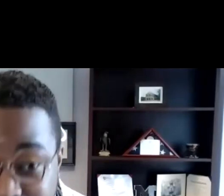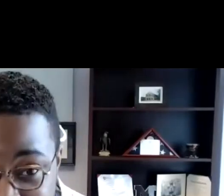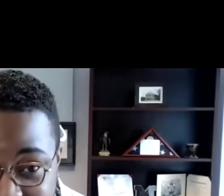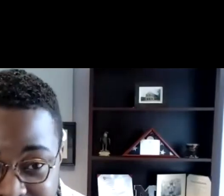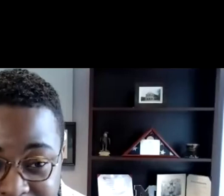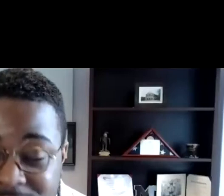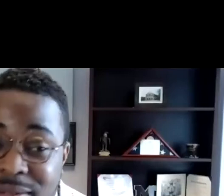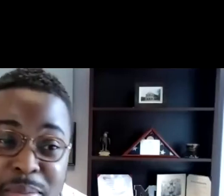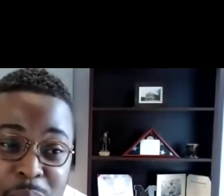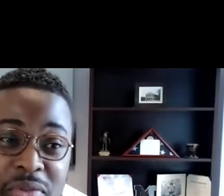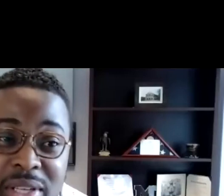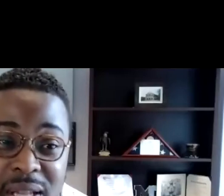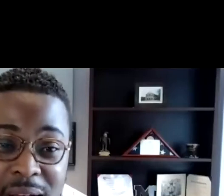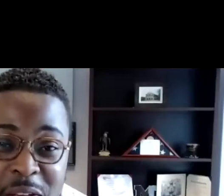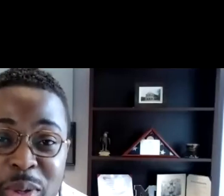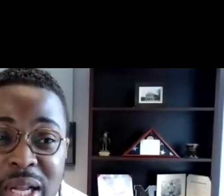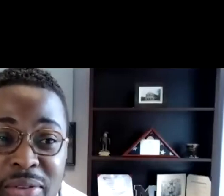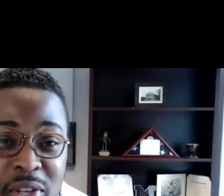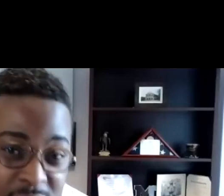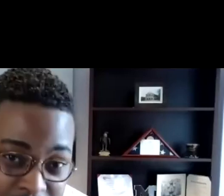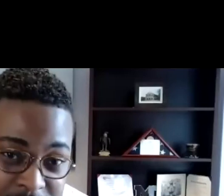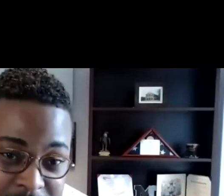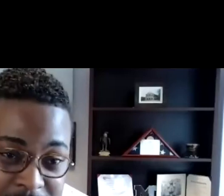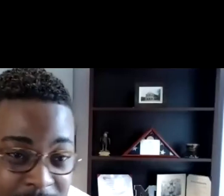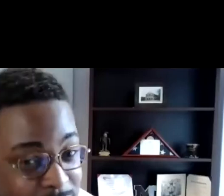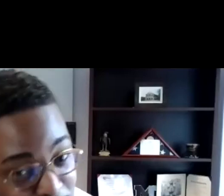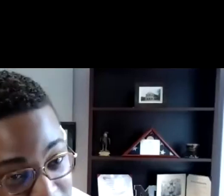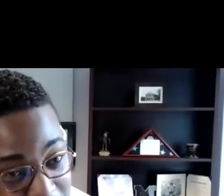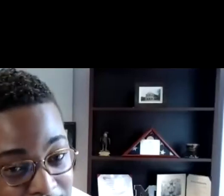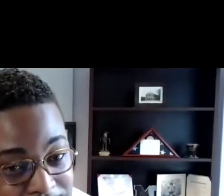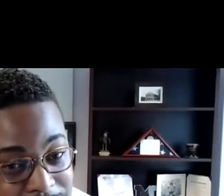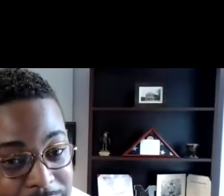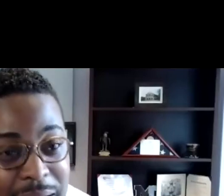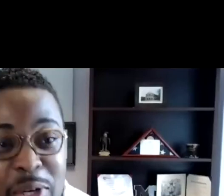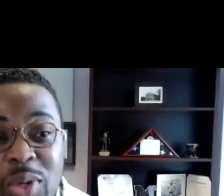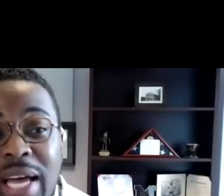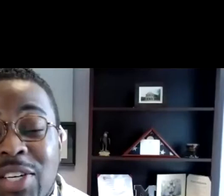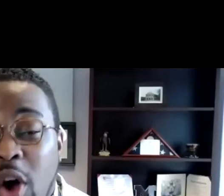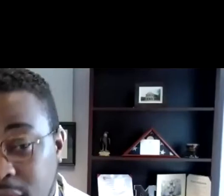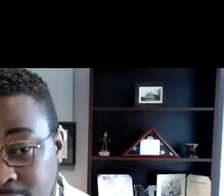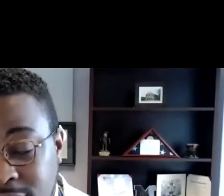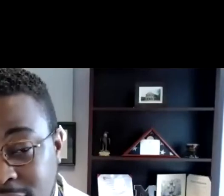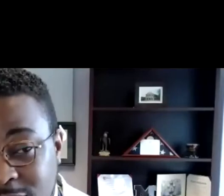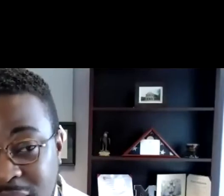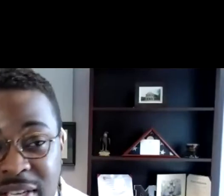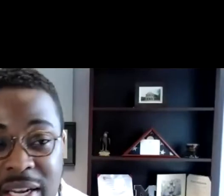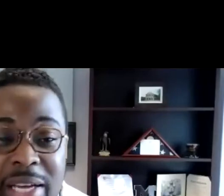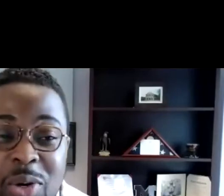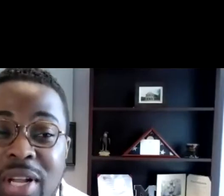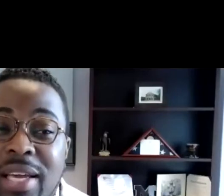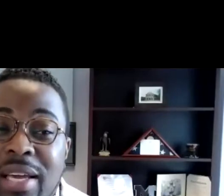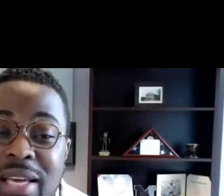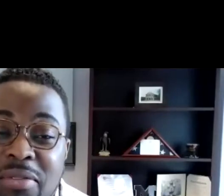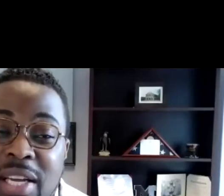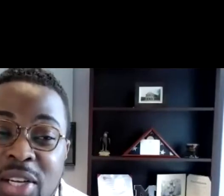that knows me will say that is a bold-faced lie. You love talking. And I say, wait, I didn't say I don't like talking. I said I